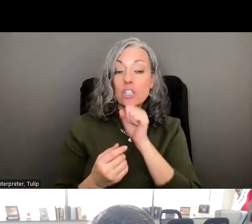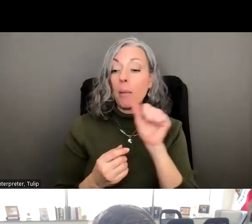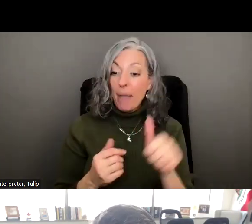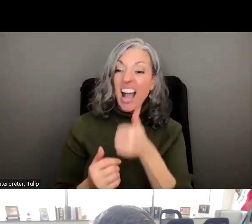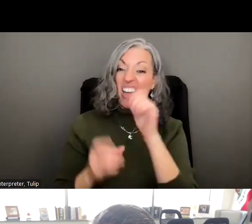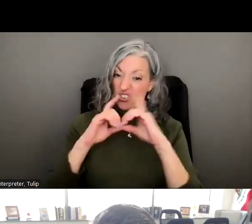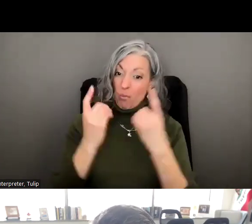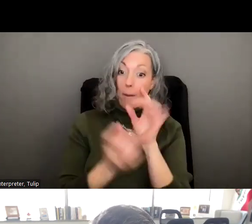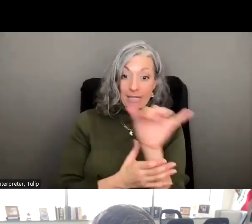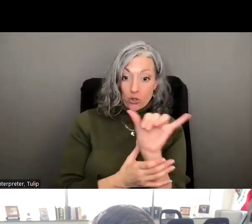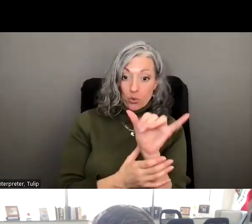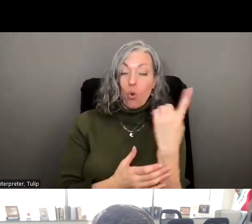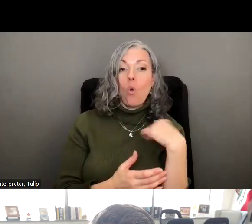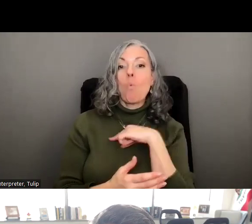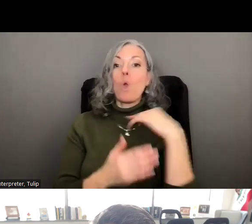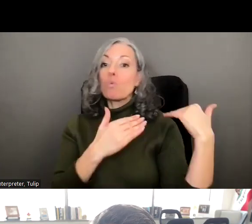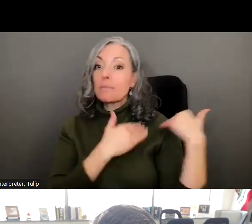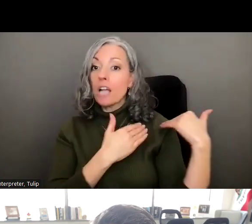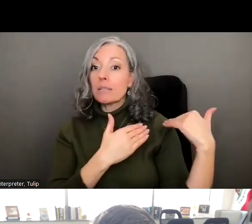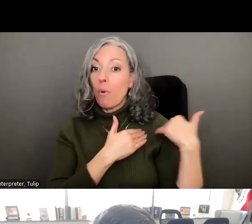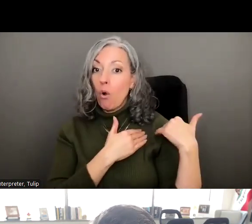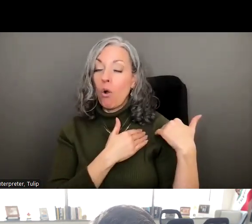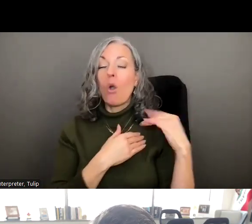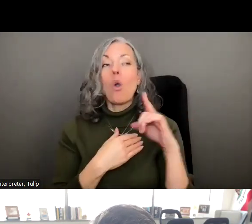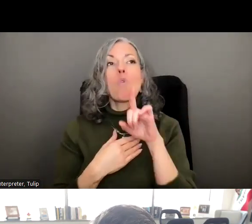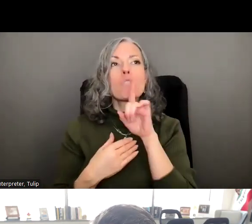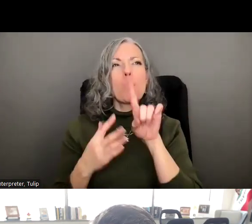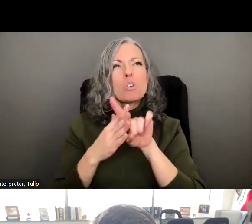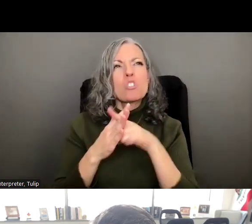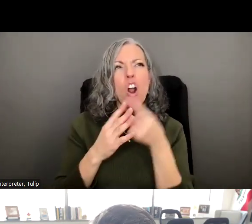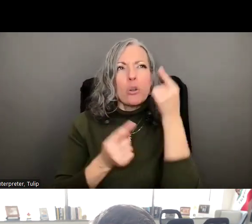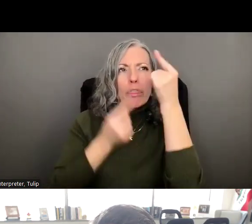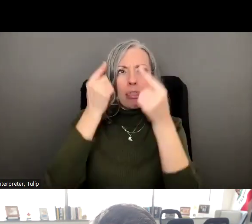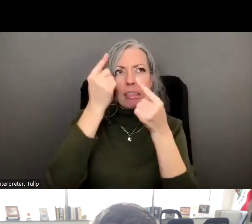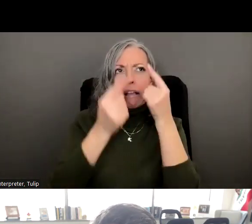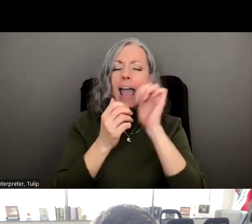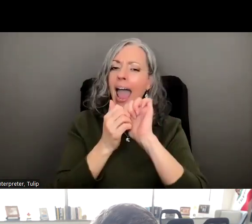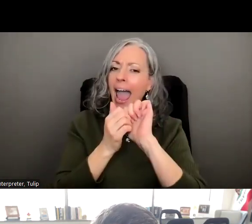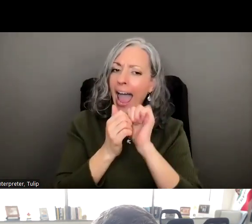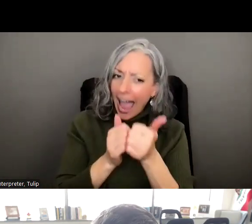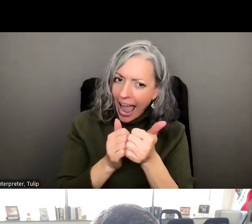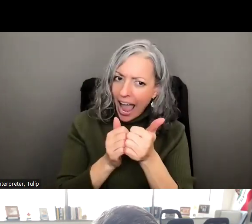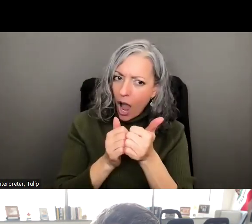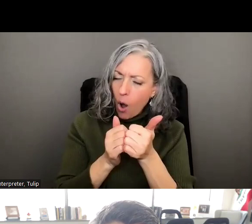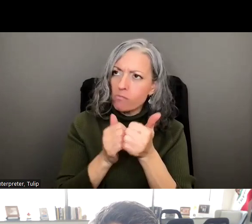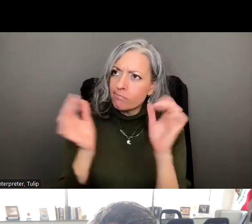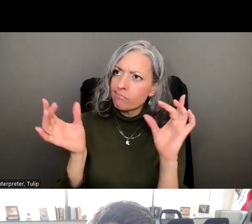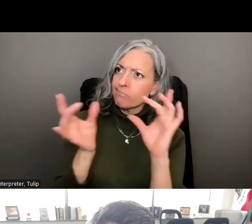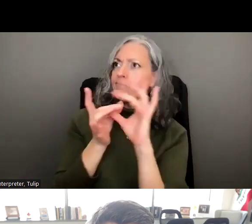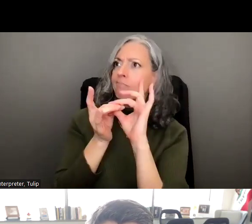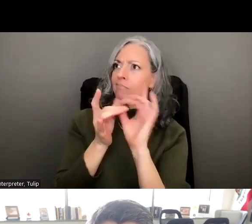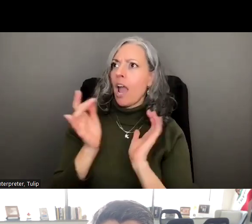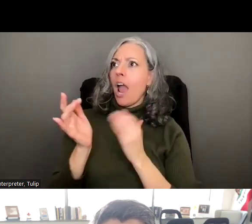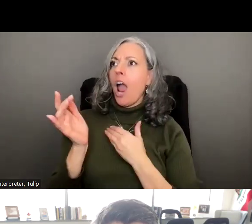that we are responsible for, are really beginning to think about how we stitch together our programs